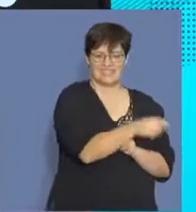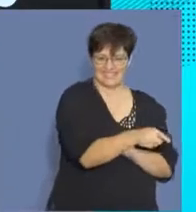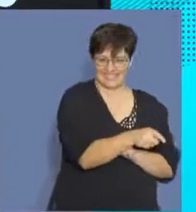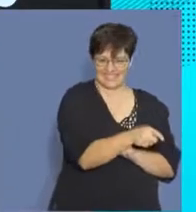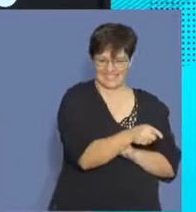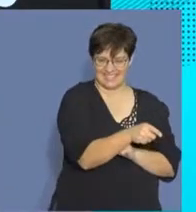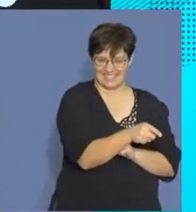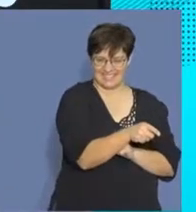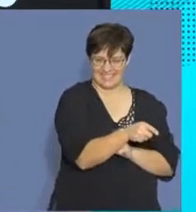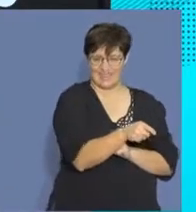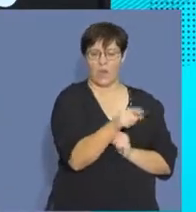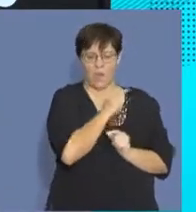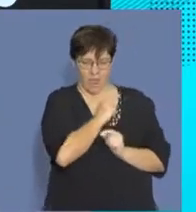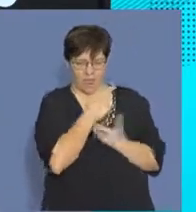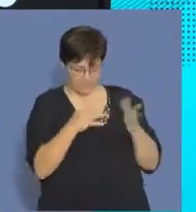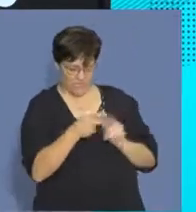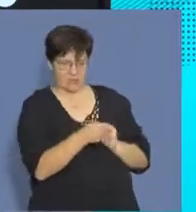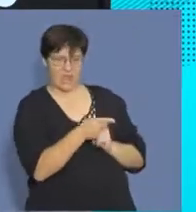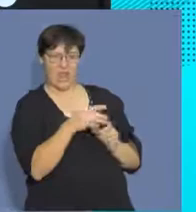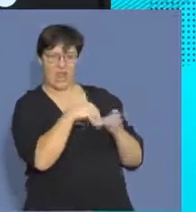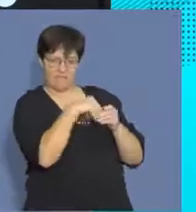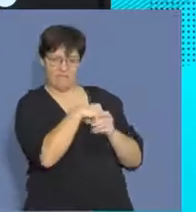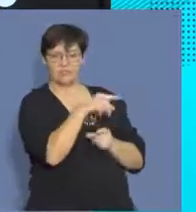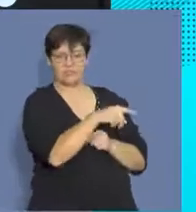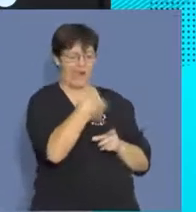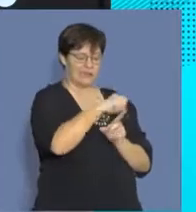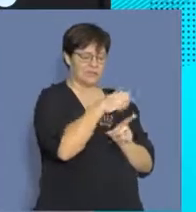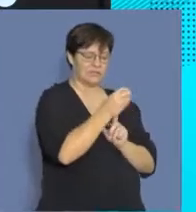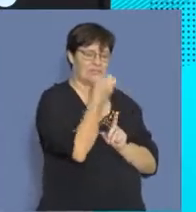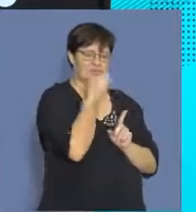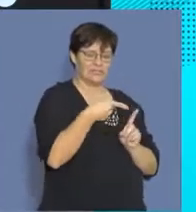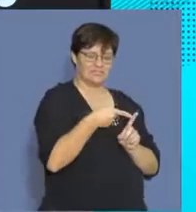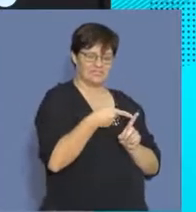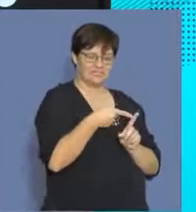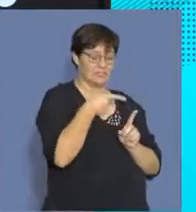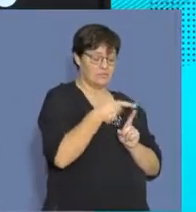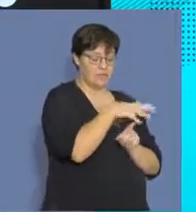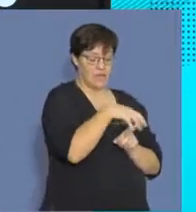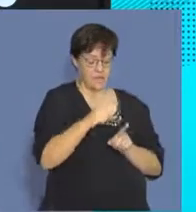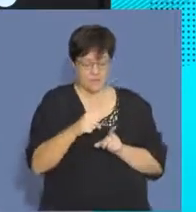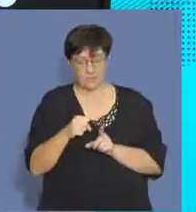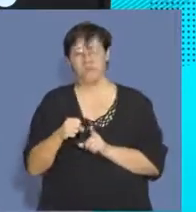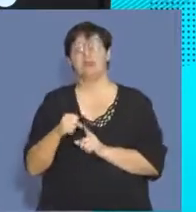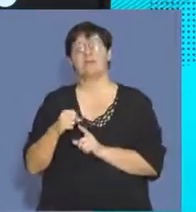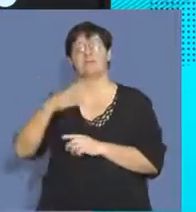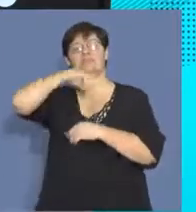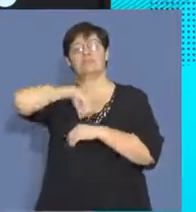consumers such as animals, humans, and herbivores consume the plants, and in that process take